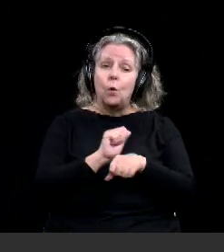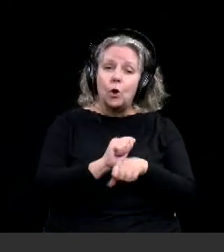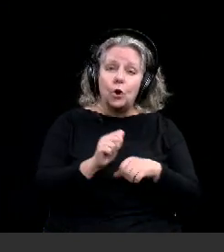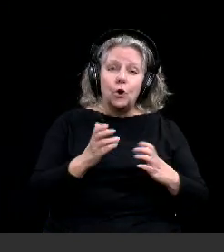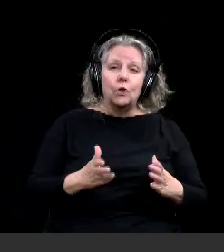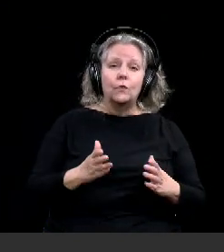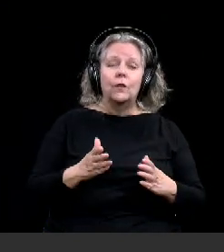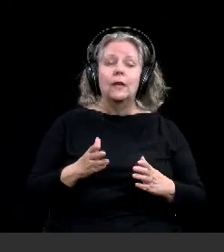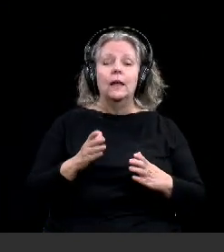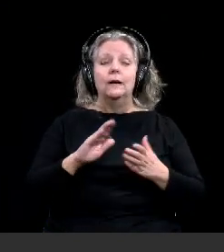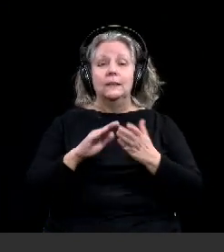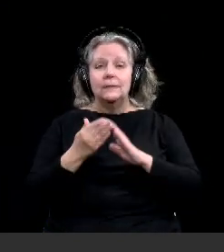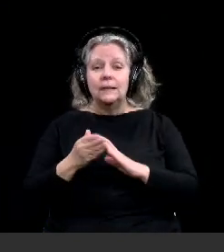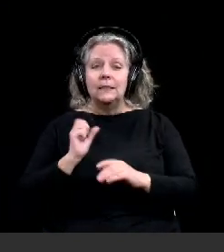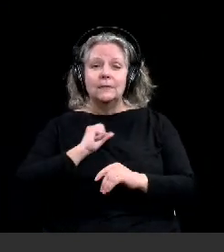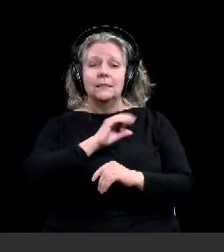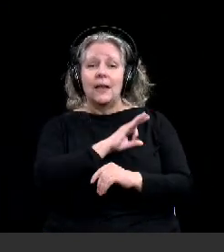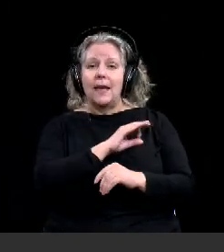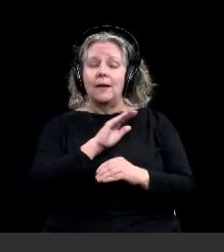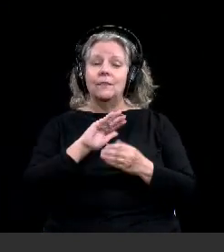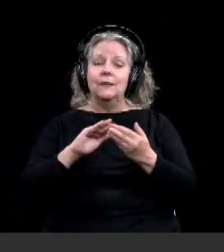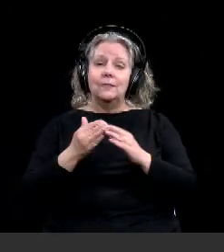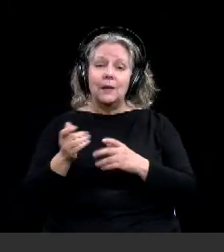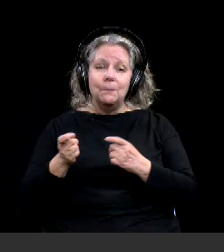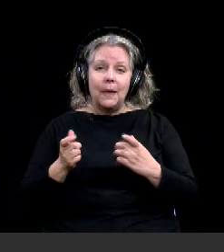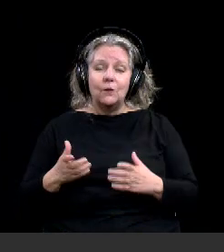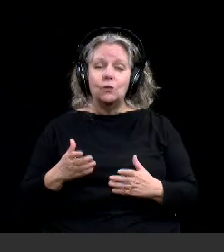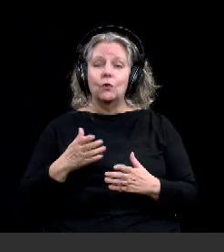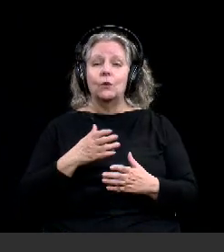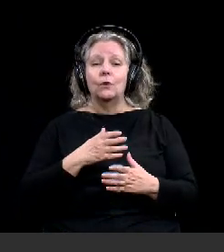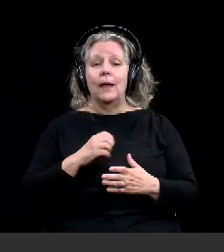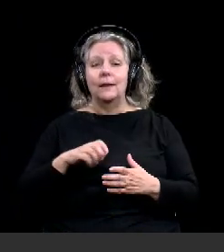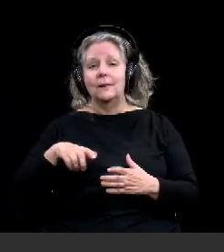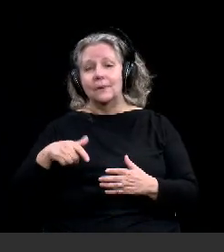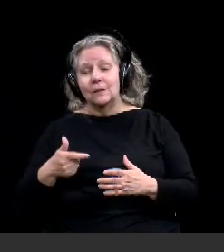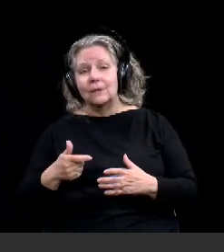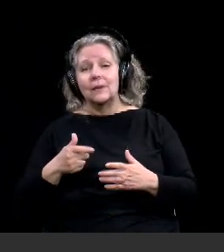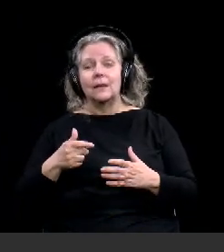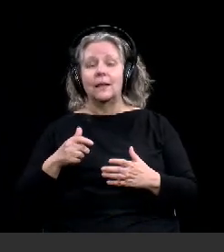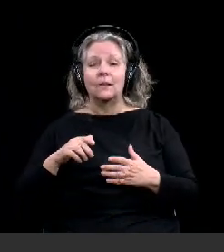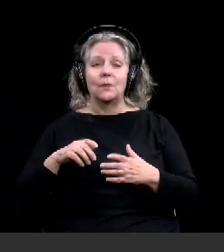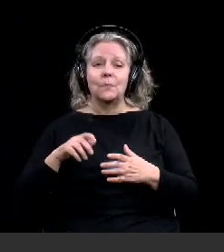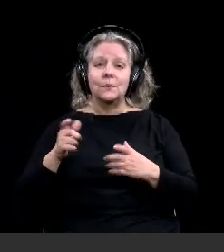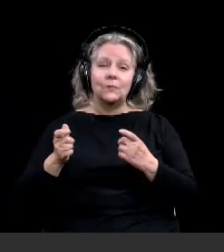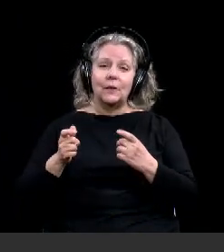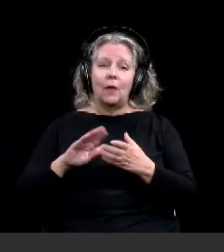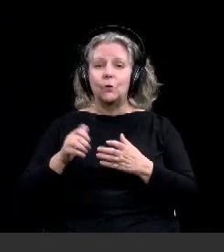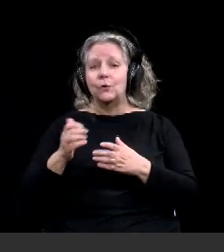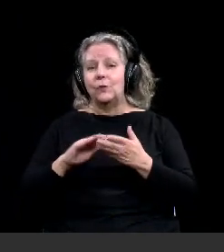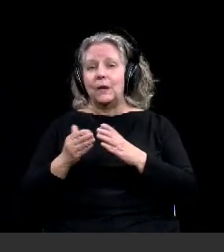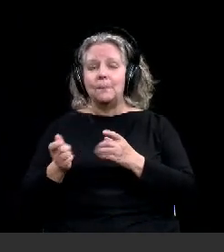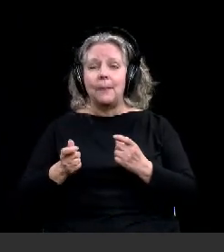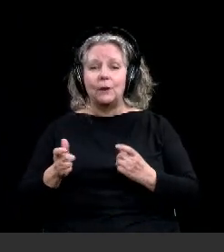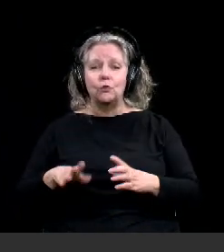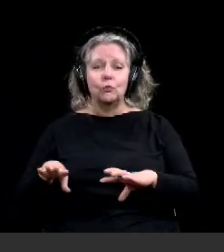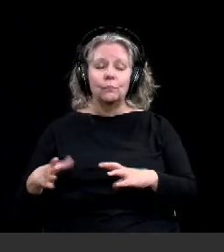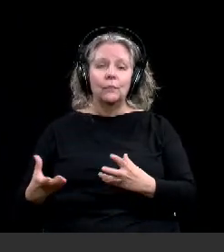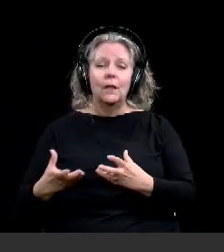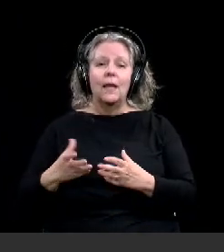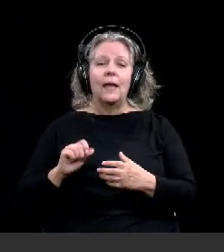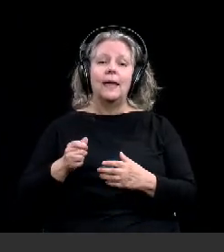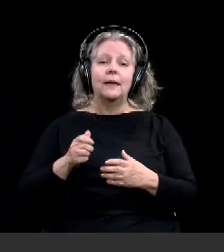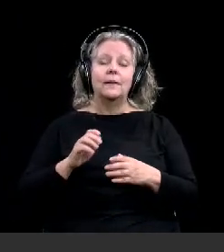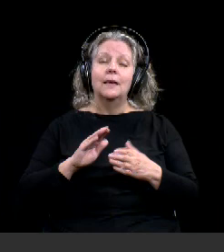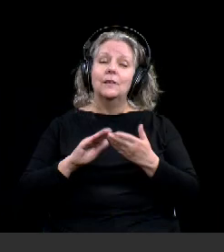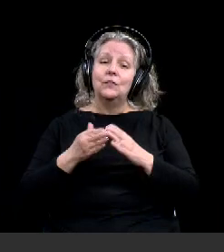city manager, our assistant city managers, our city attorney, and our city secretary. I've seen each of you and your teams doing the good, hard work